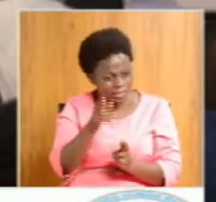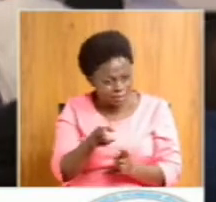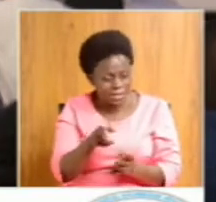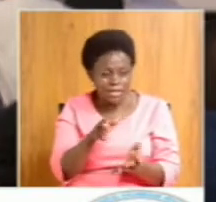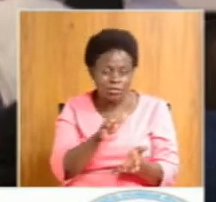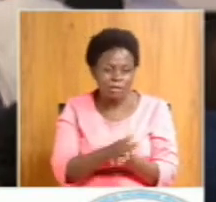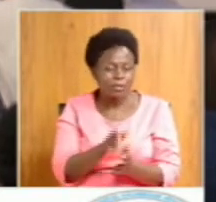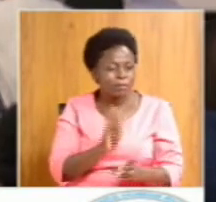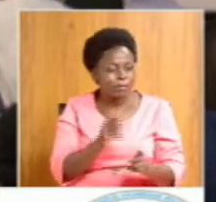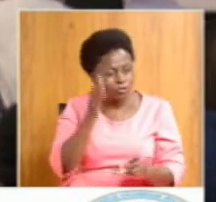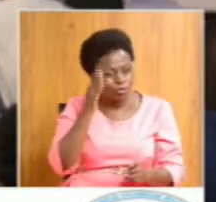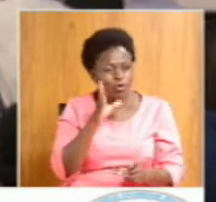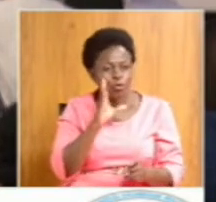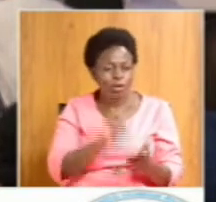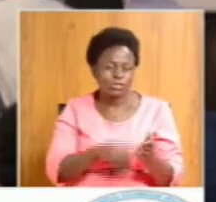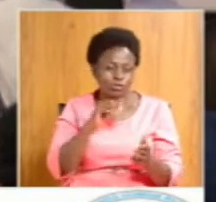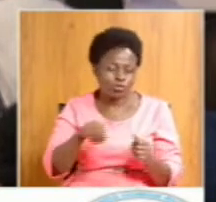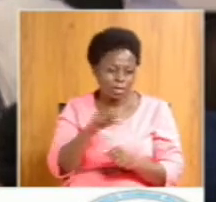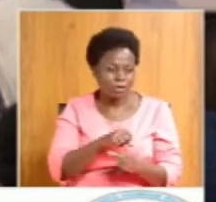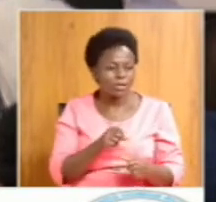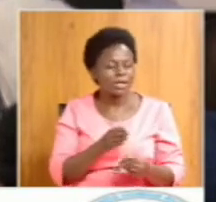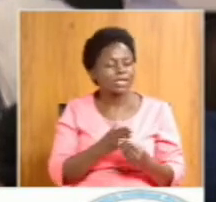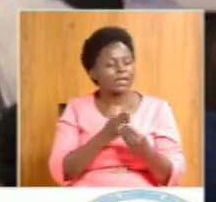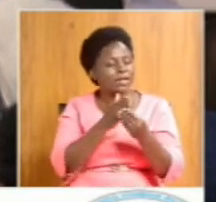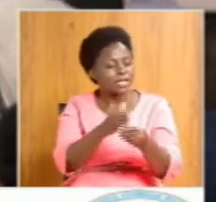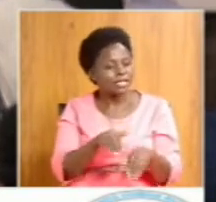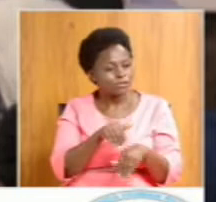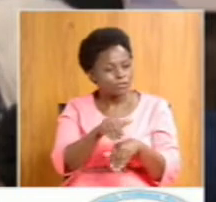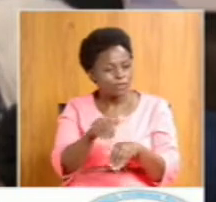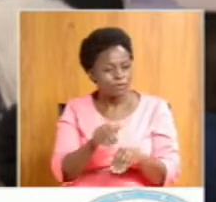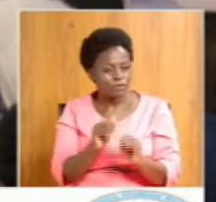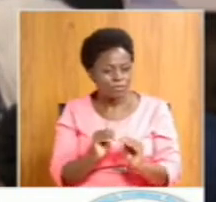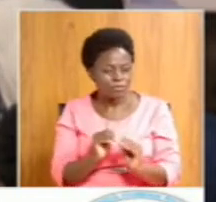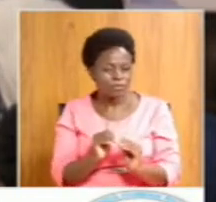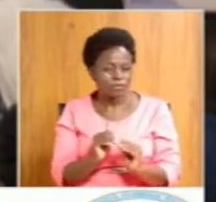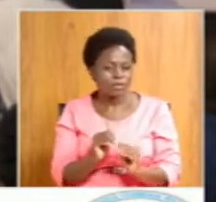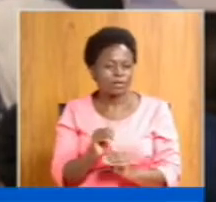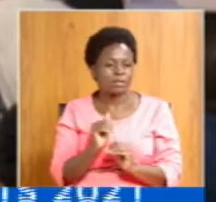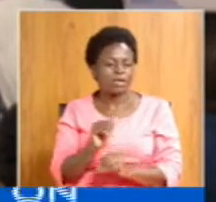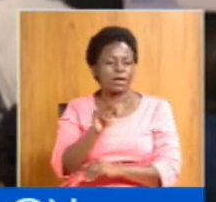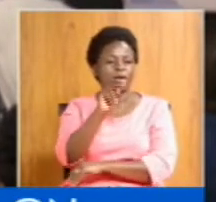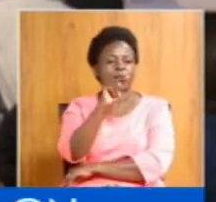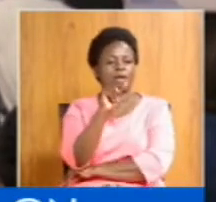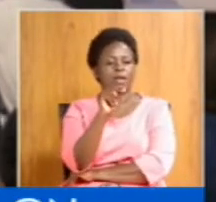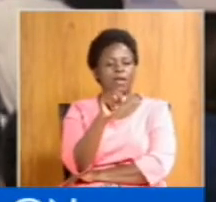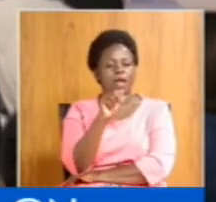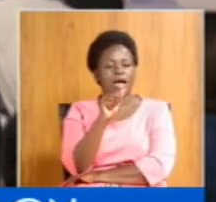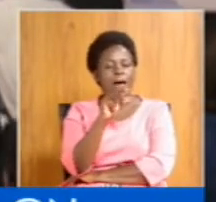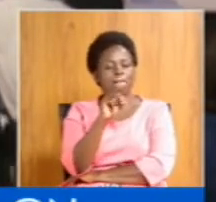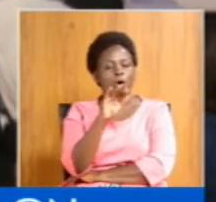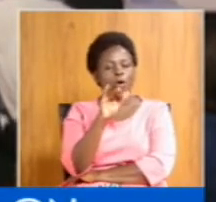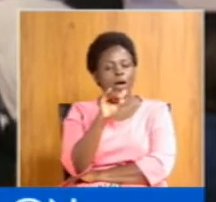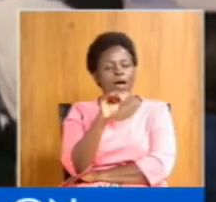keep it, the people will know what you are talking about and the leaders will follow suit. Thank you so much.